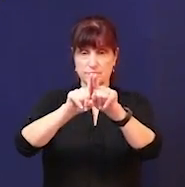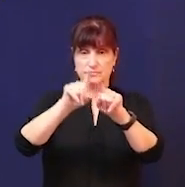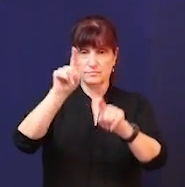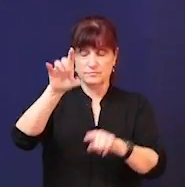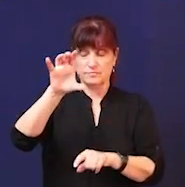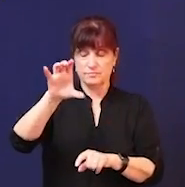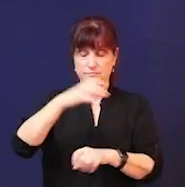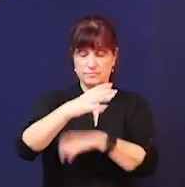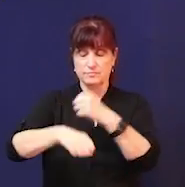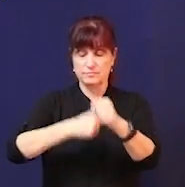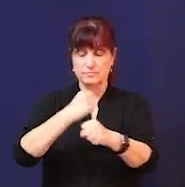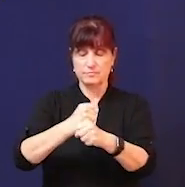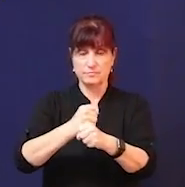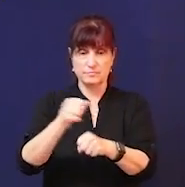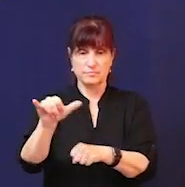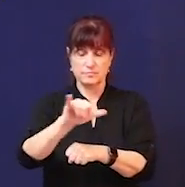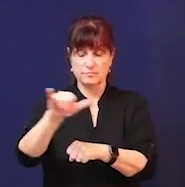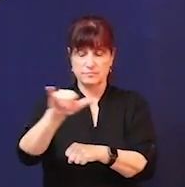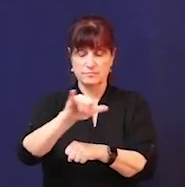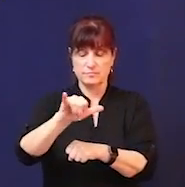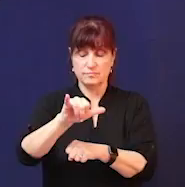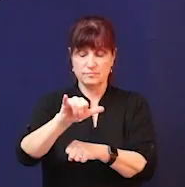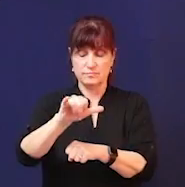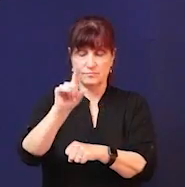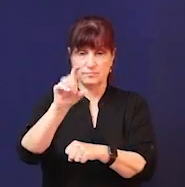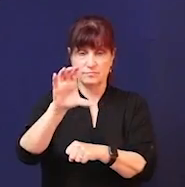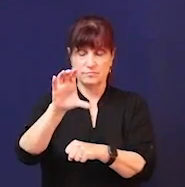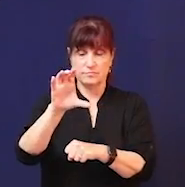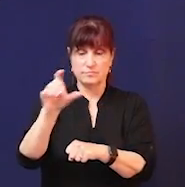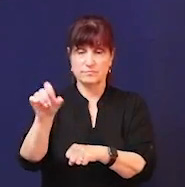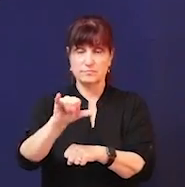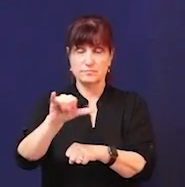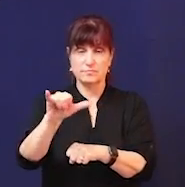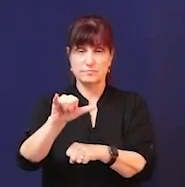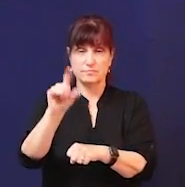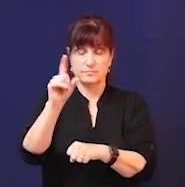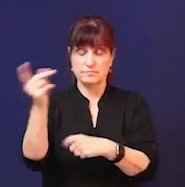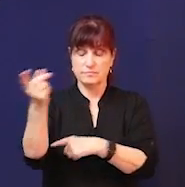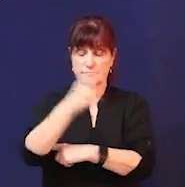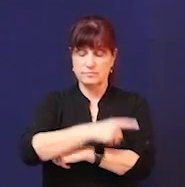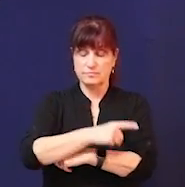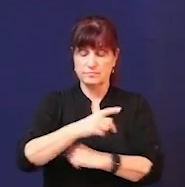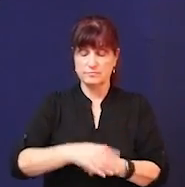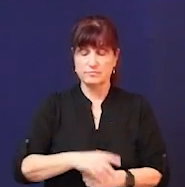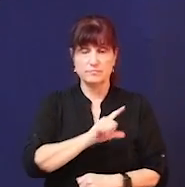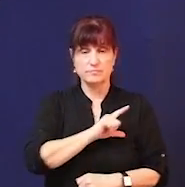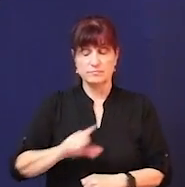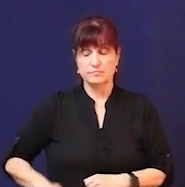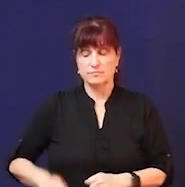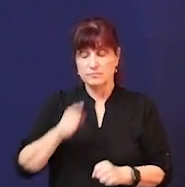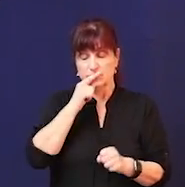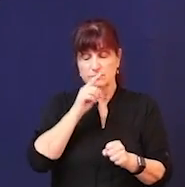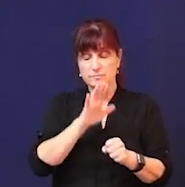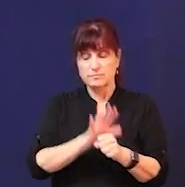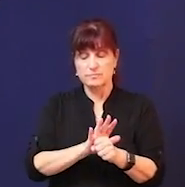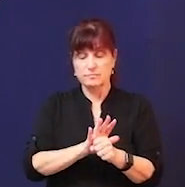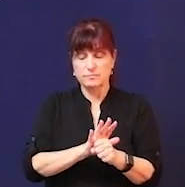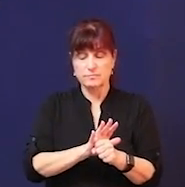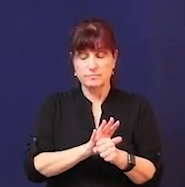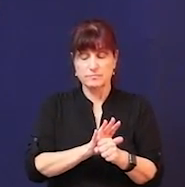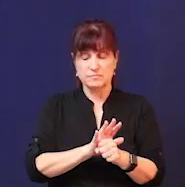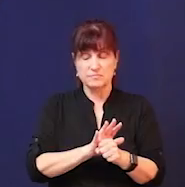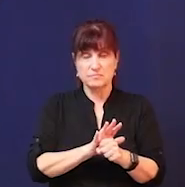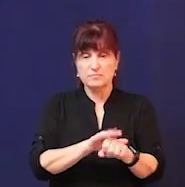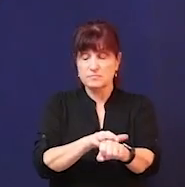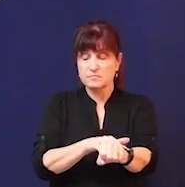years, and a thousand years like one day. The Lord does not delay his promise,